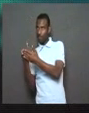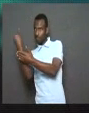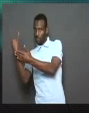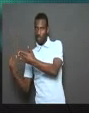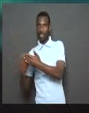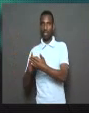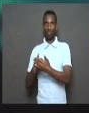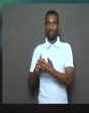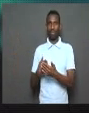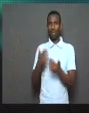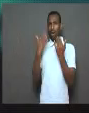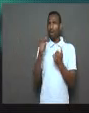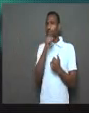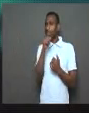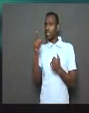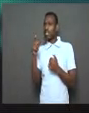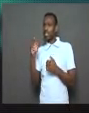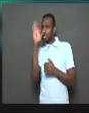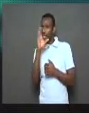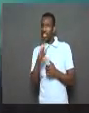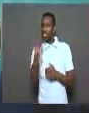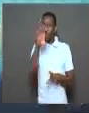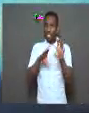process occurring in each?